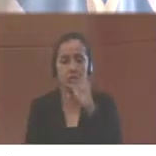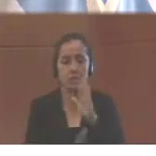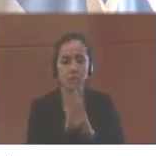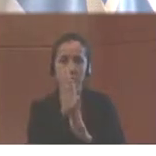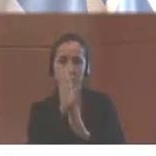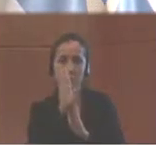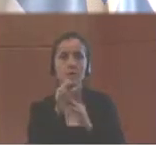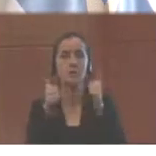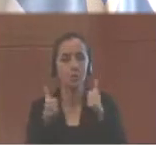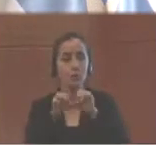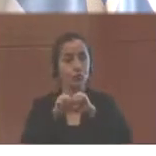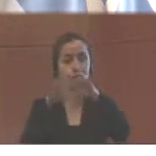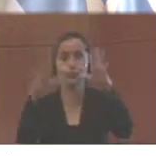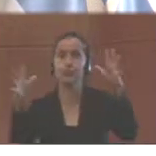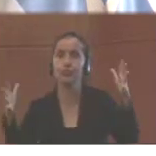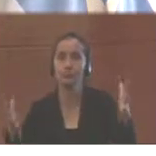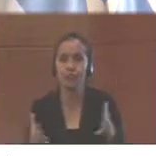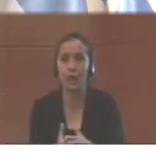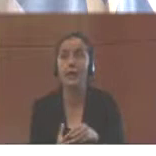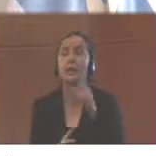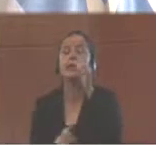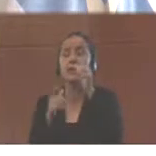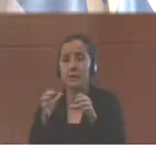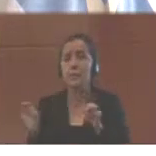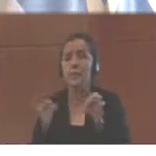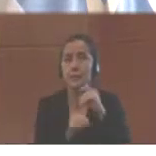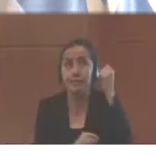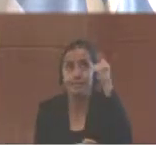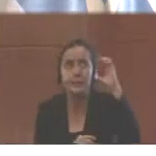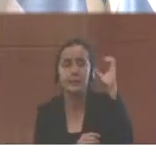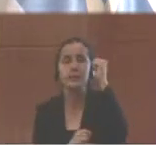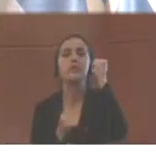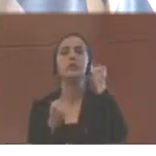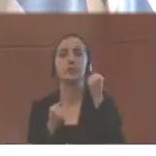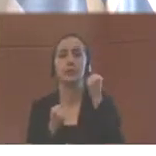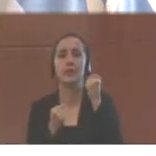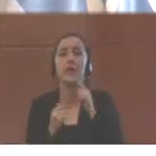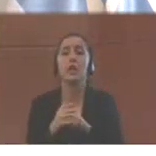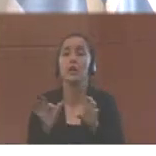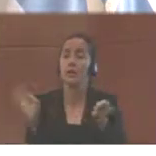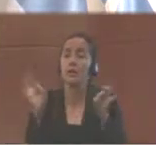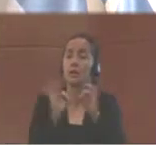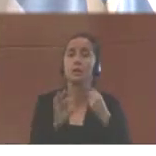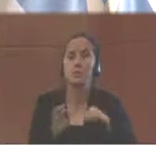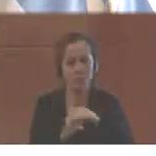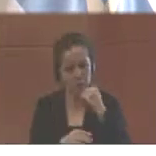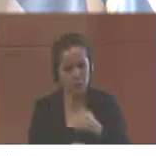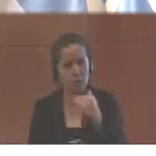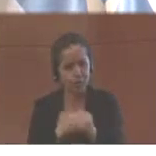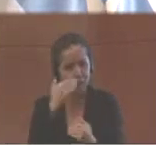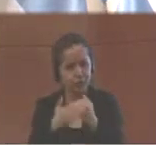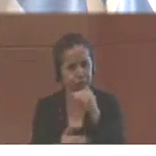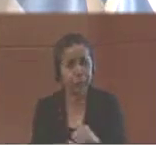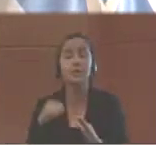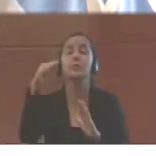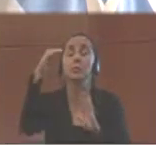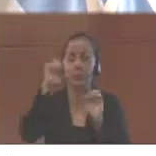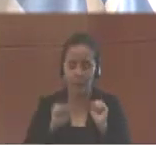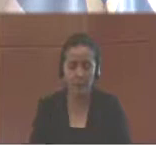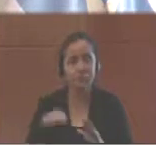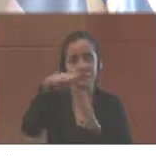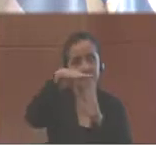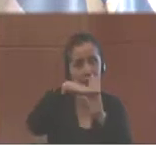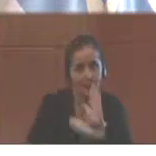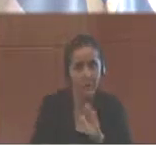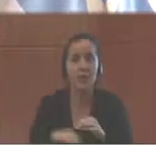course to achieve resilience it has to be included in our development plans. We have also underlined that we will not be